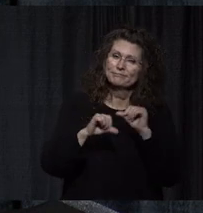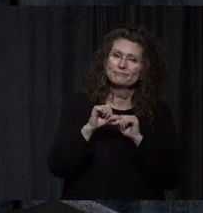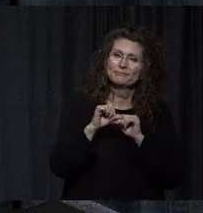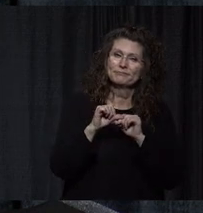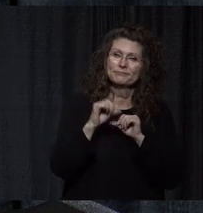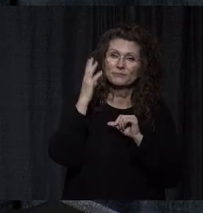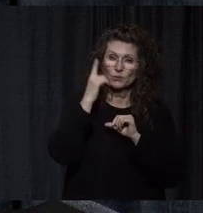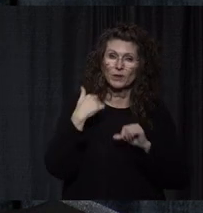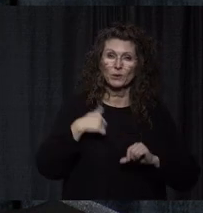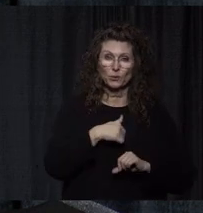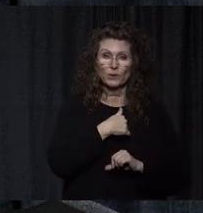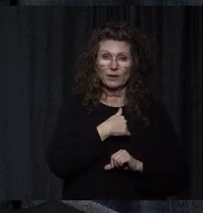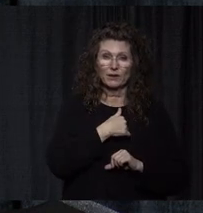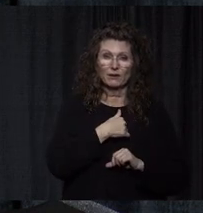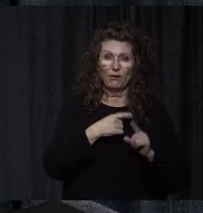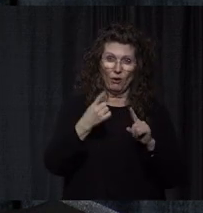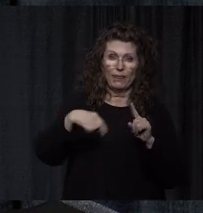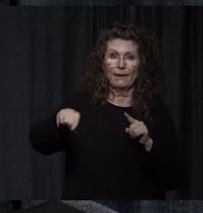also them.